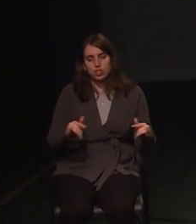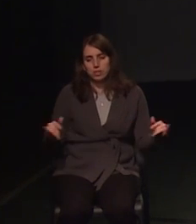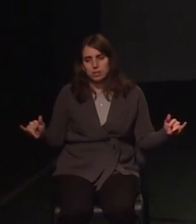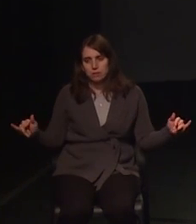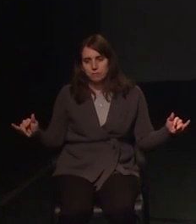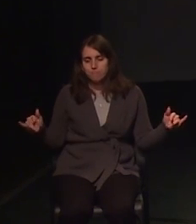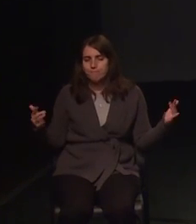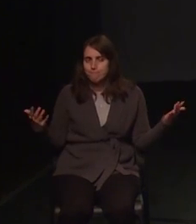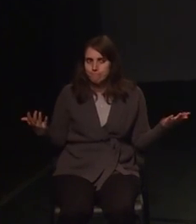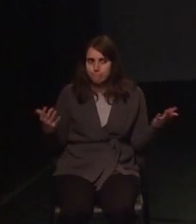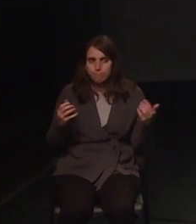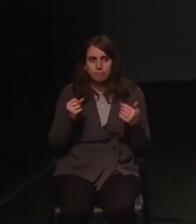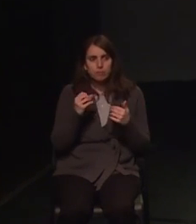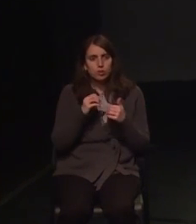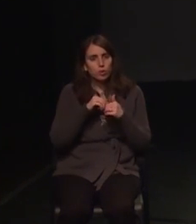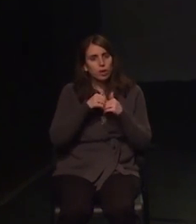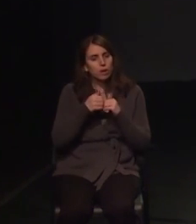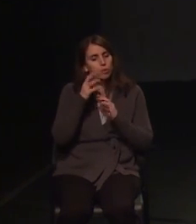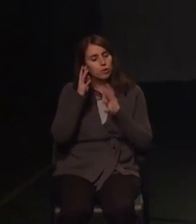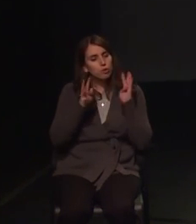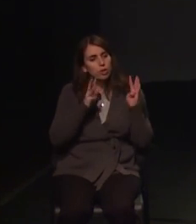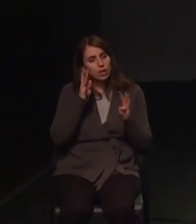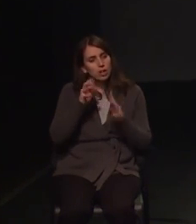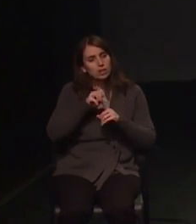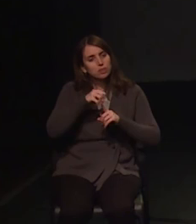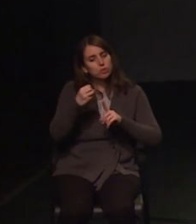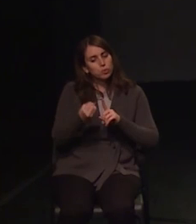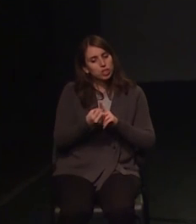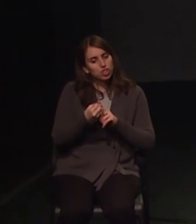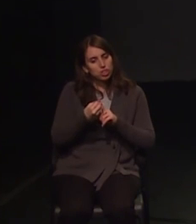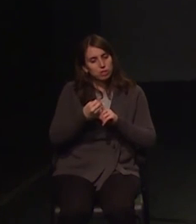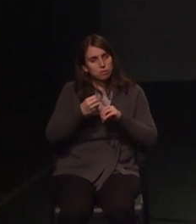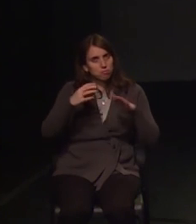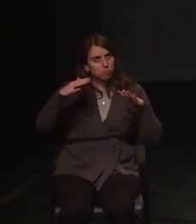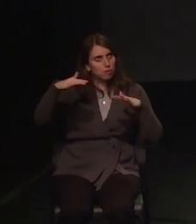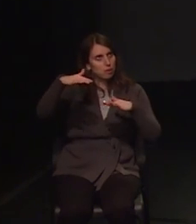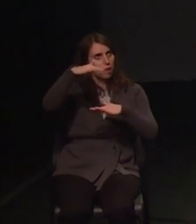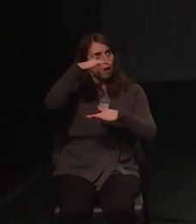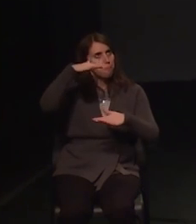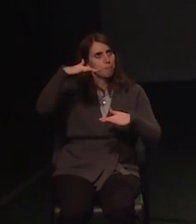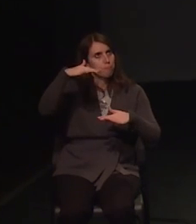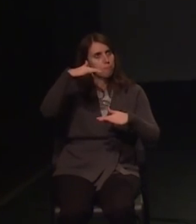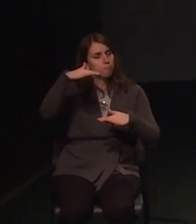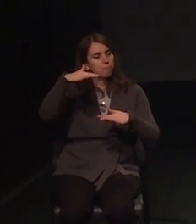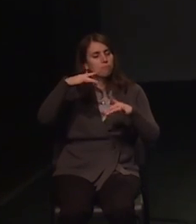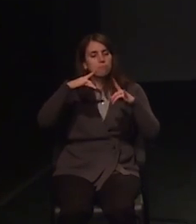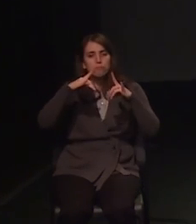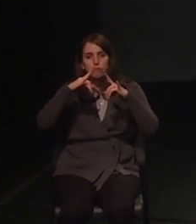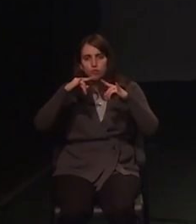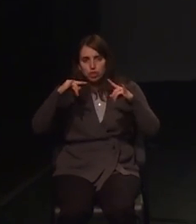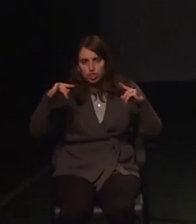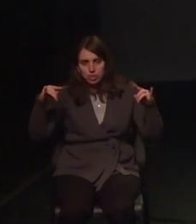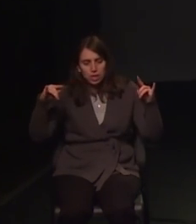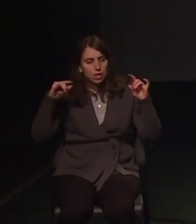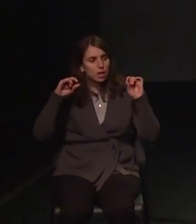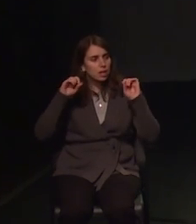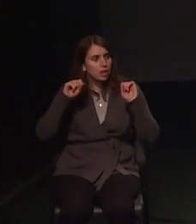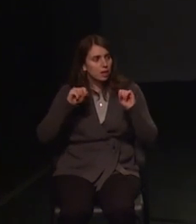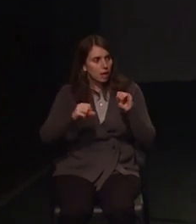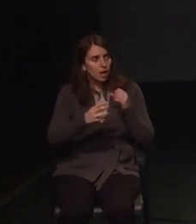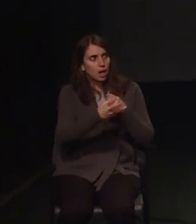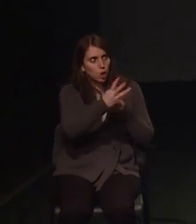we create the situation at the top where the diversity can be